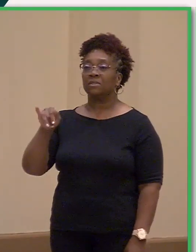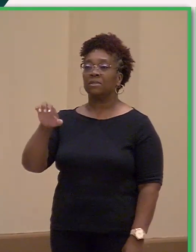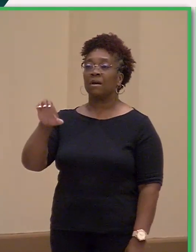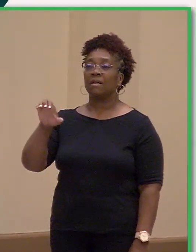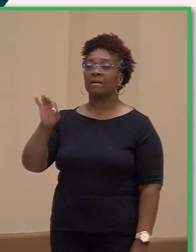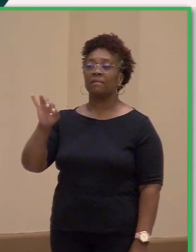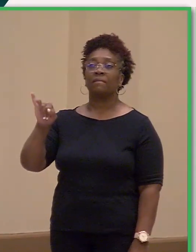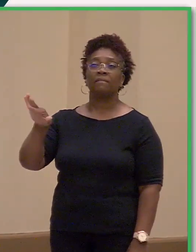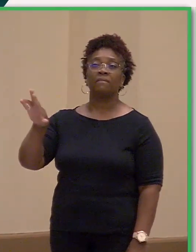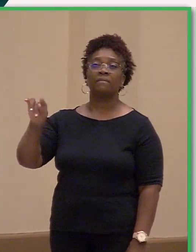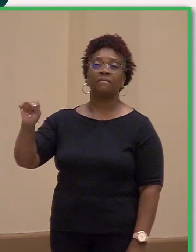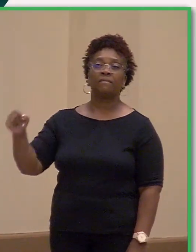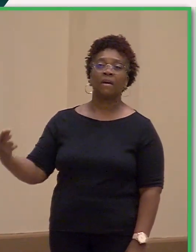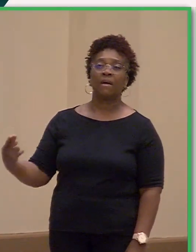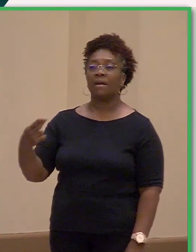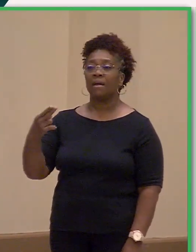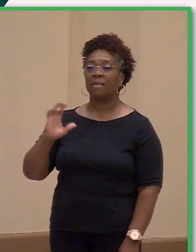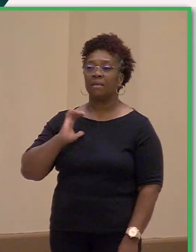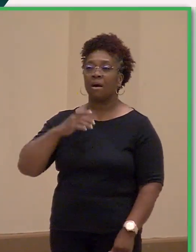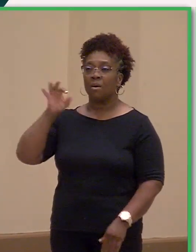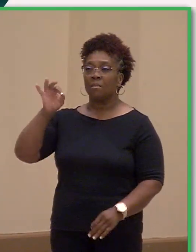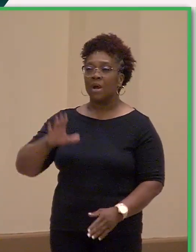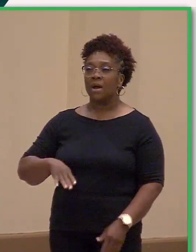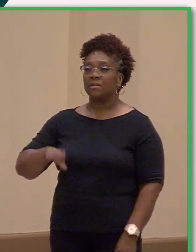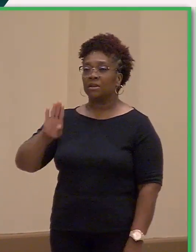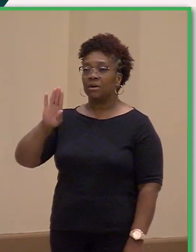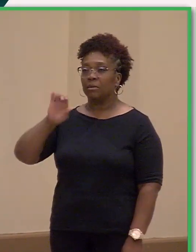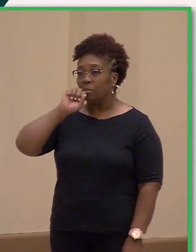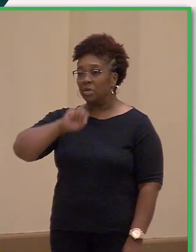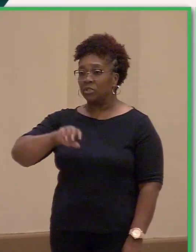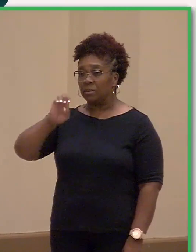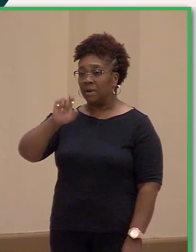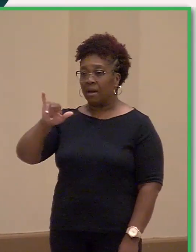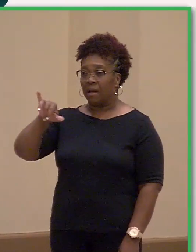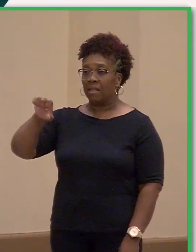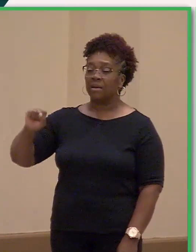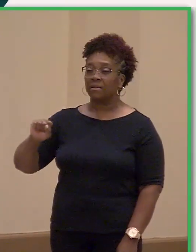Lady. We want to welcome you on today. Let us stand for prayer.